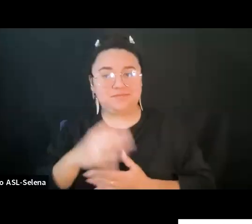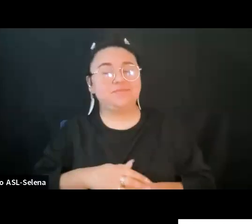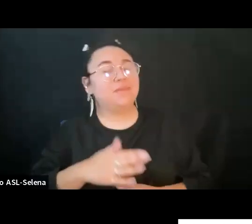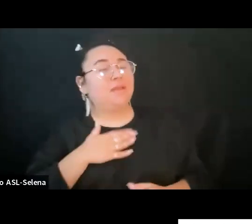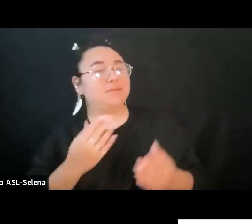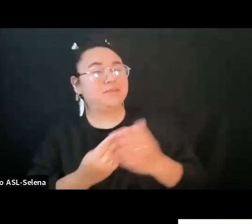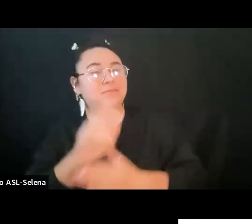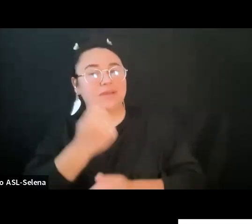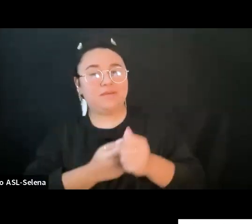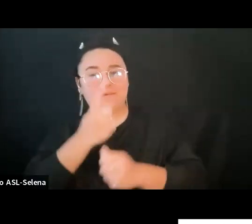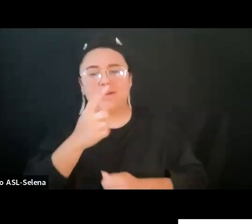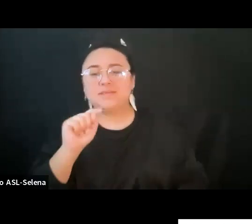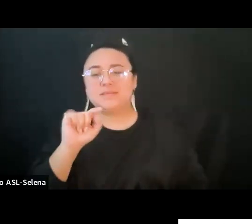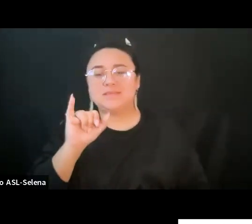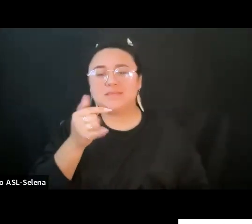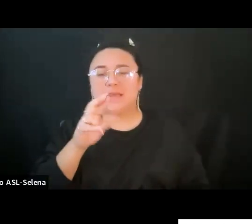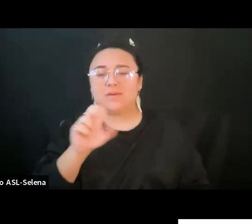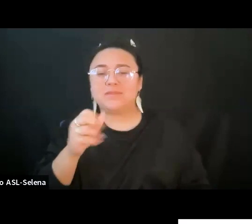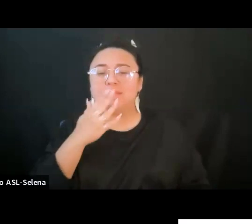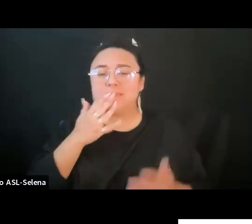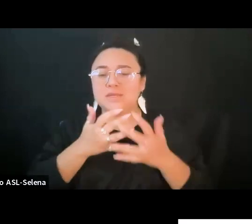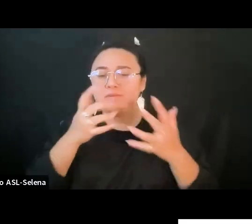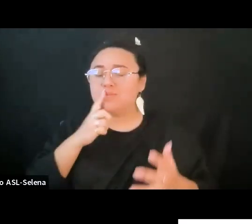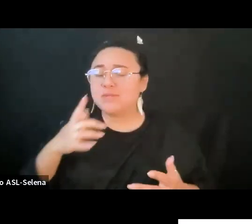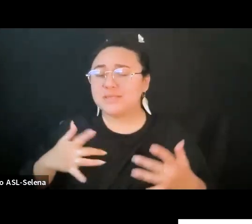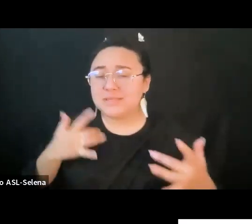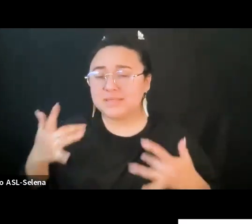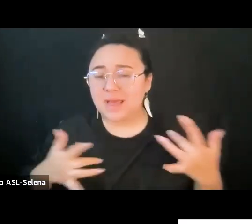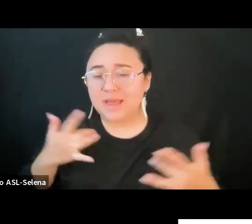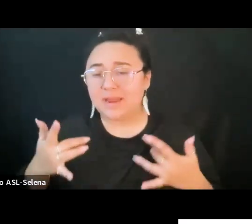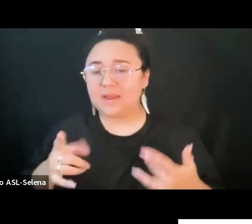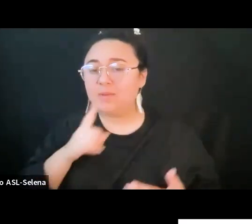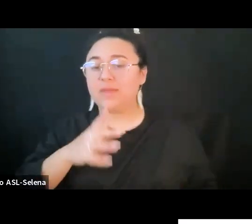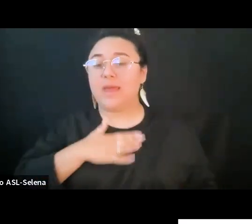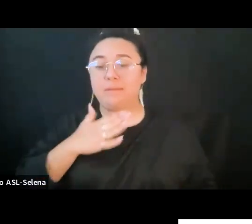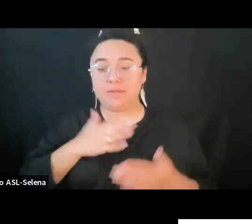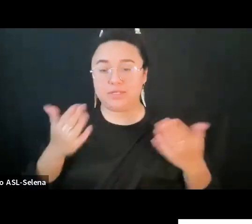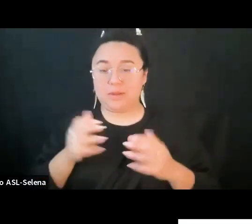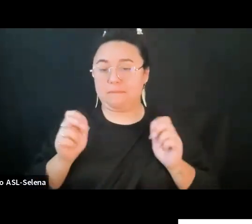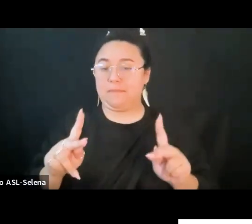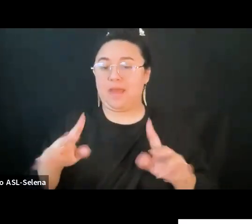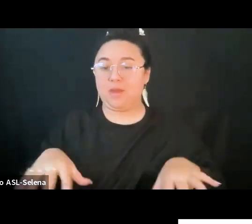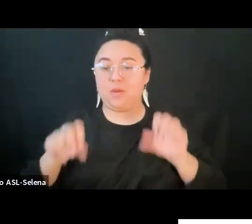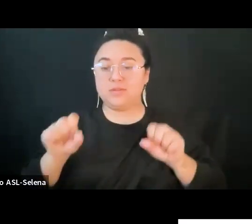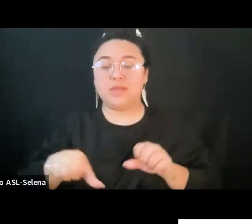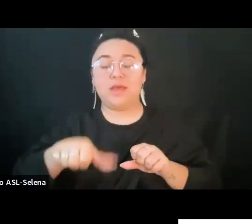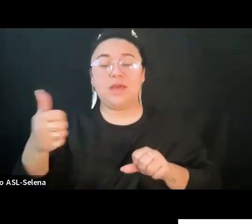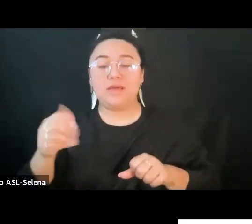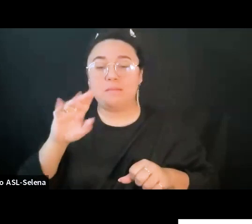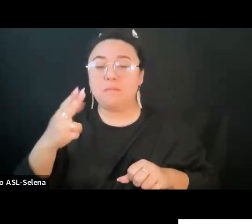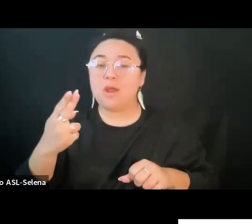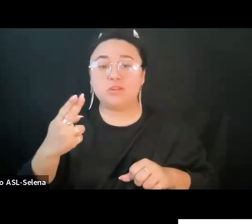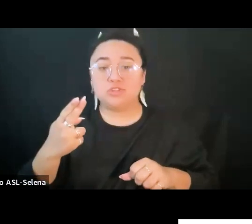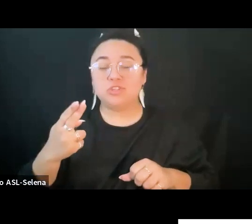spring, everyone. Tigris, thank you so much. And I'm so excited and so happy to be back hosting another brunch and to have everyone